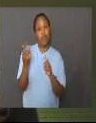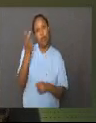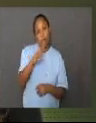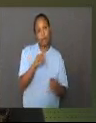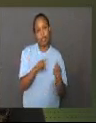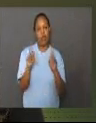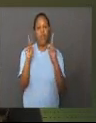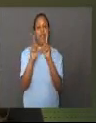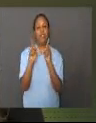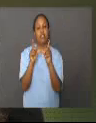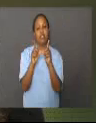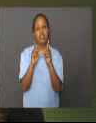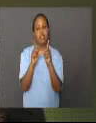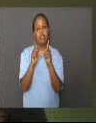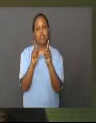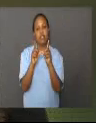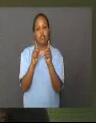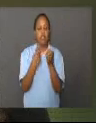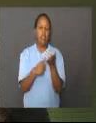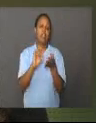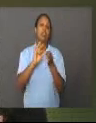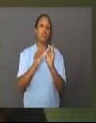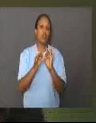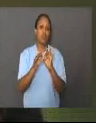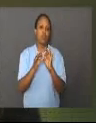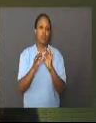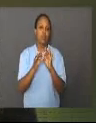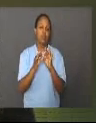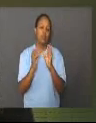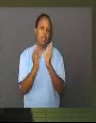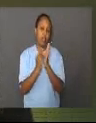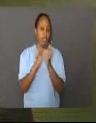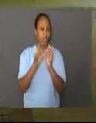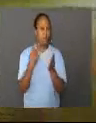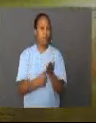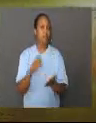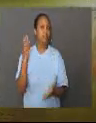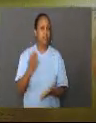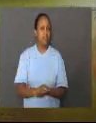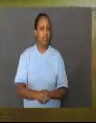and fair in its interpretation of the law.